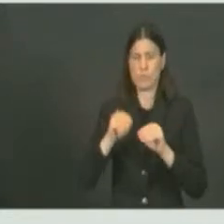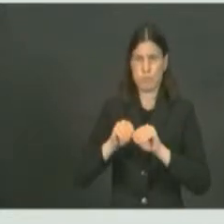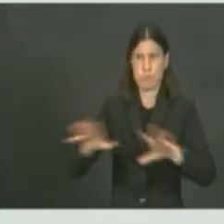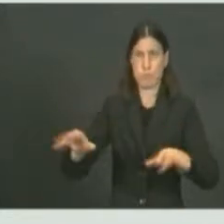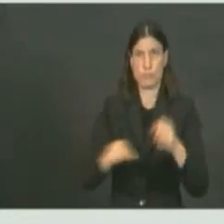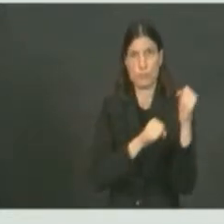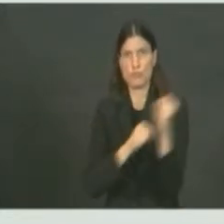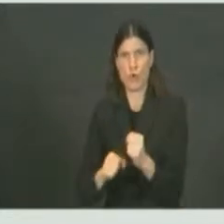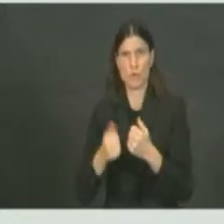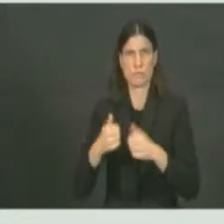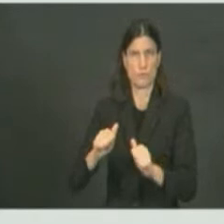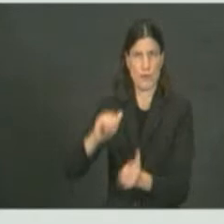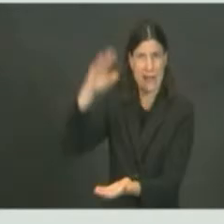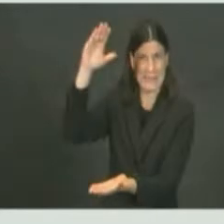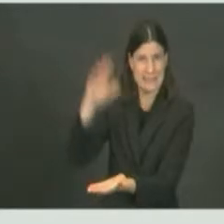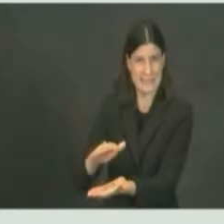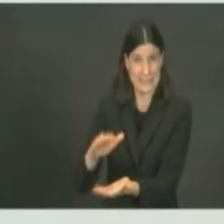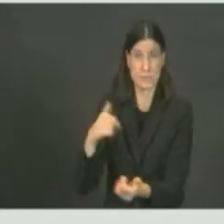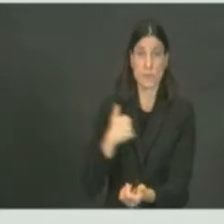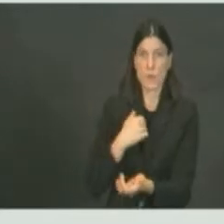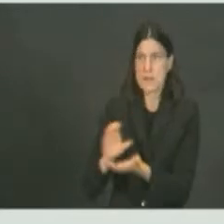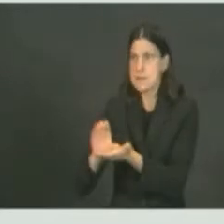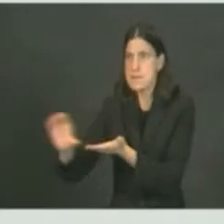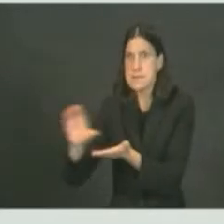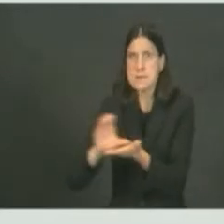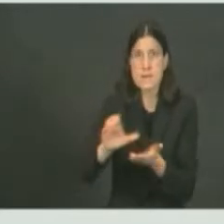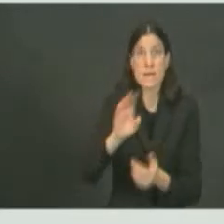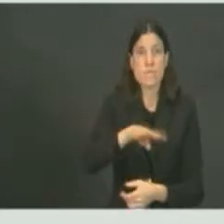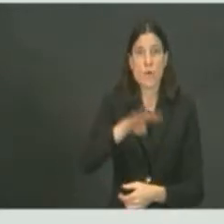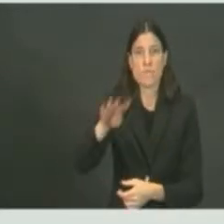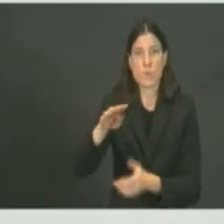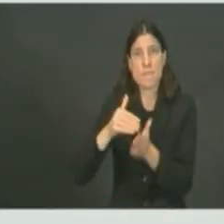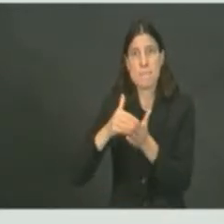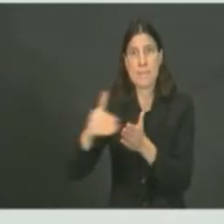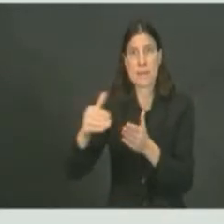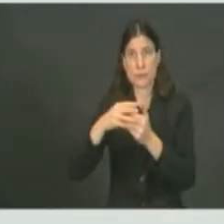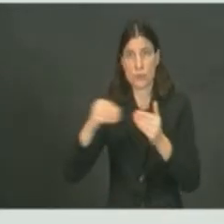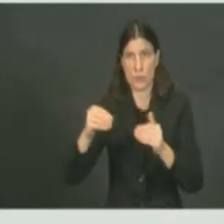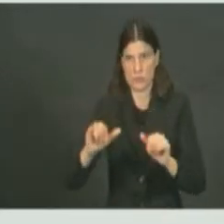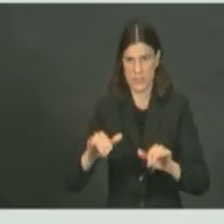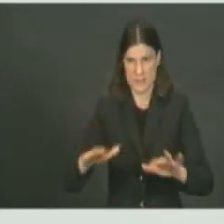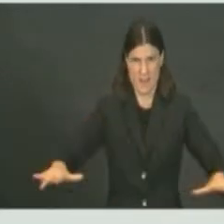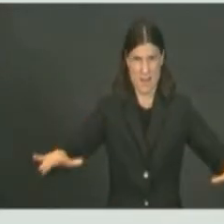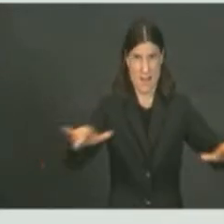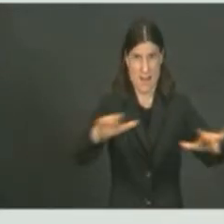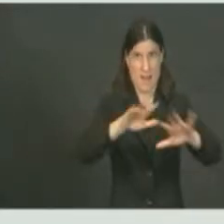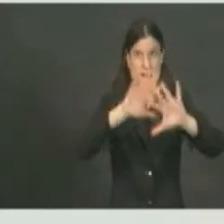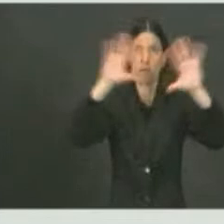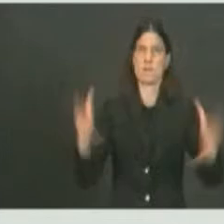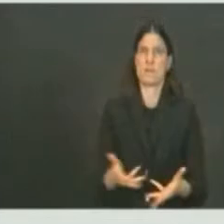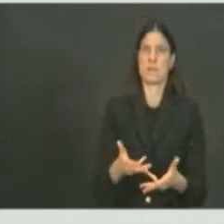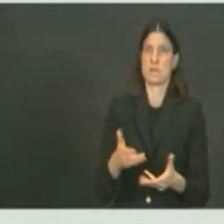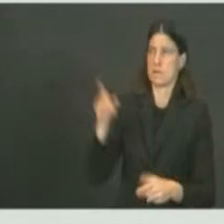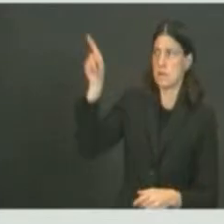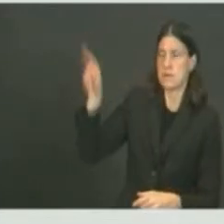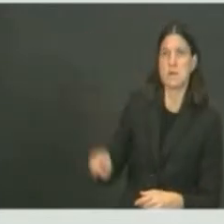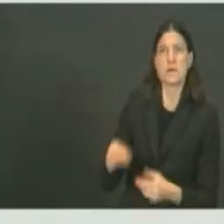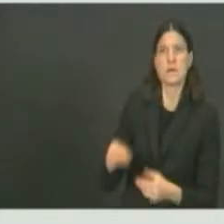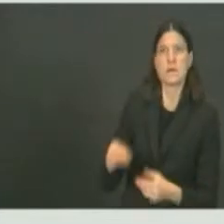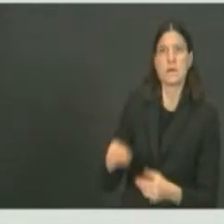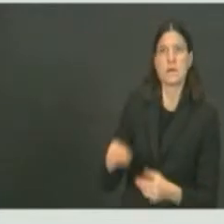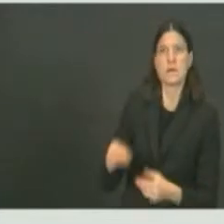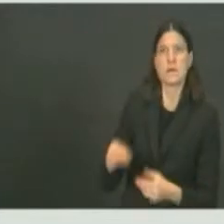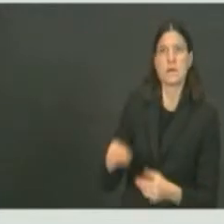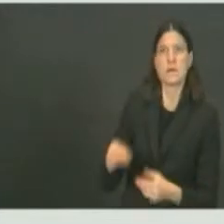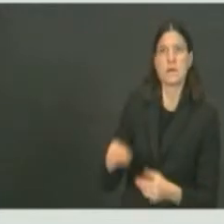million on business and economic support. About half of that money went to hospitals to